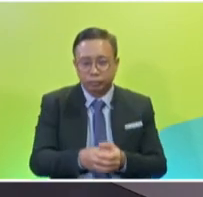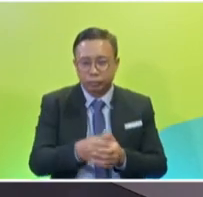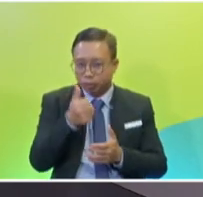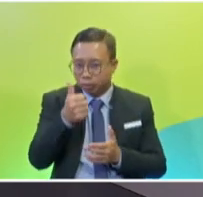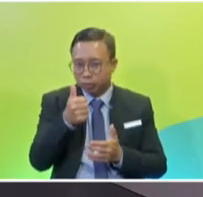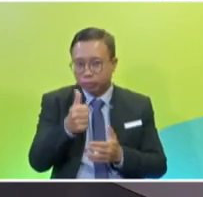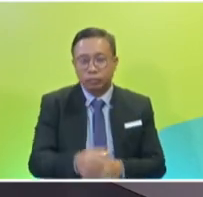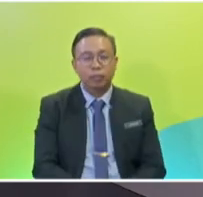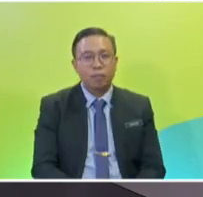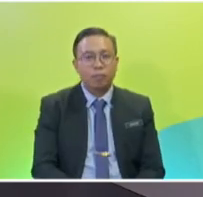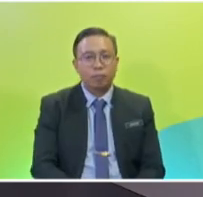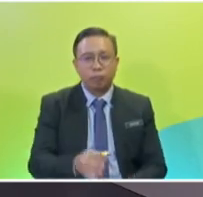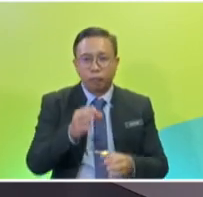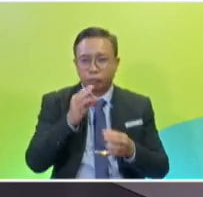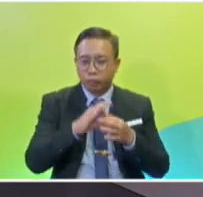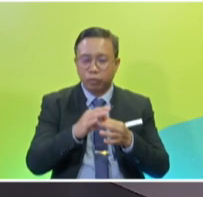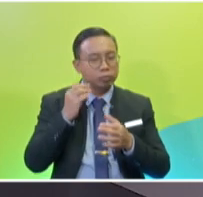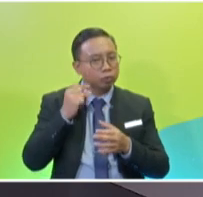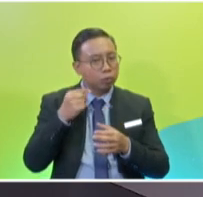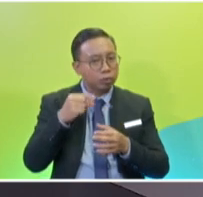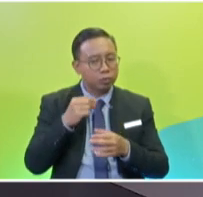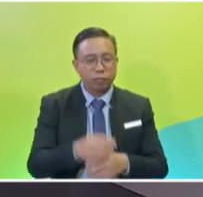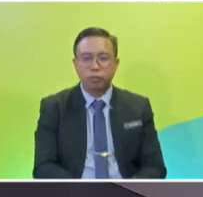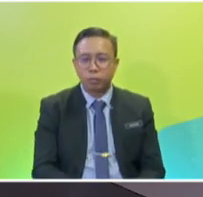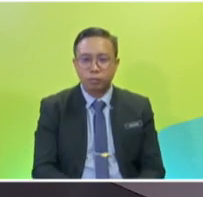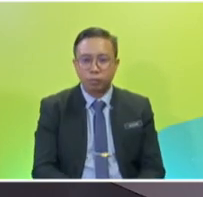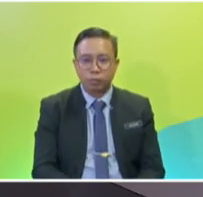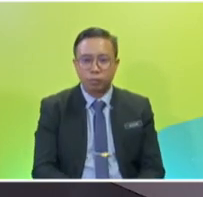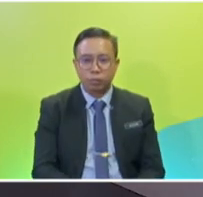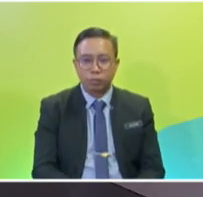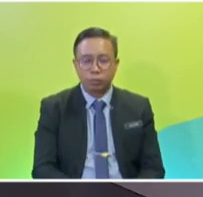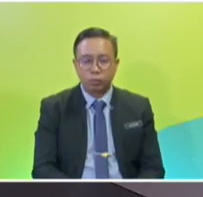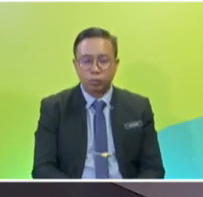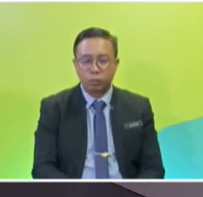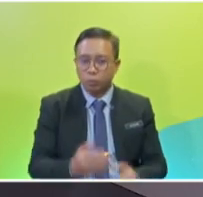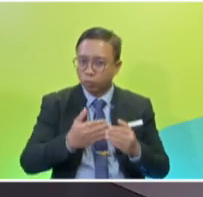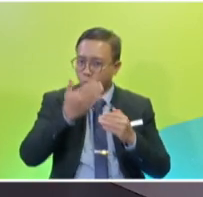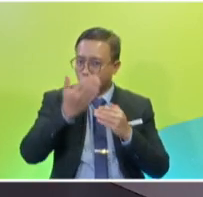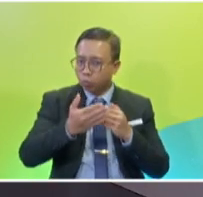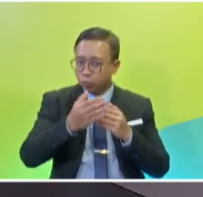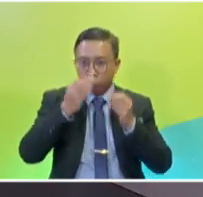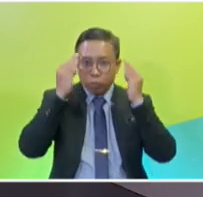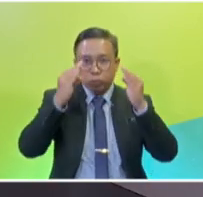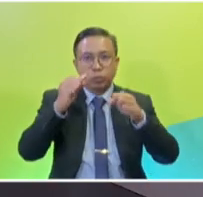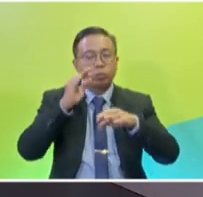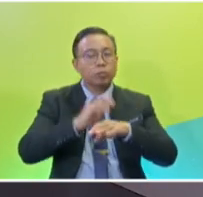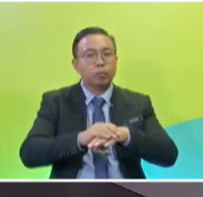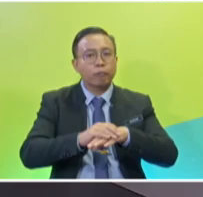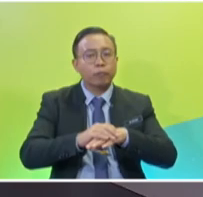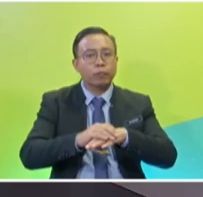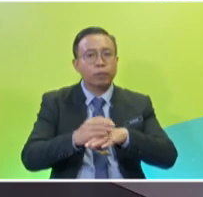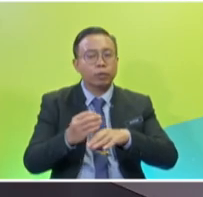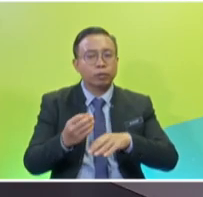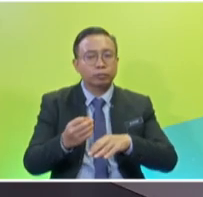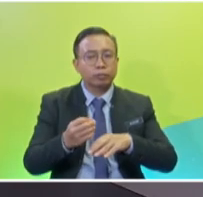of quality paragraph. Okay. So Shafika, right. So our next segment, we are going to focus on our